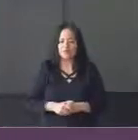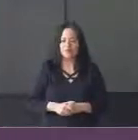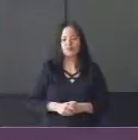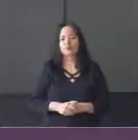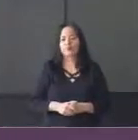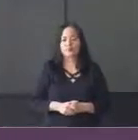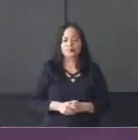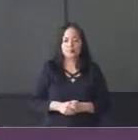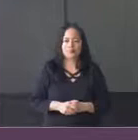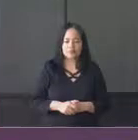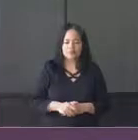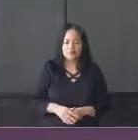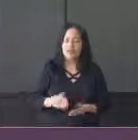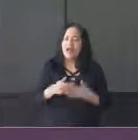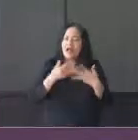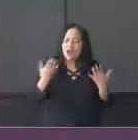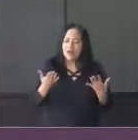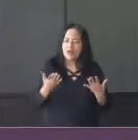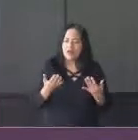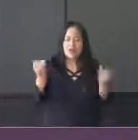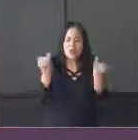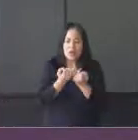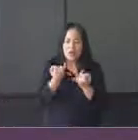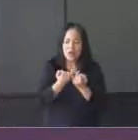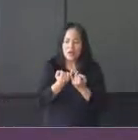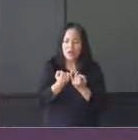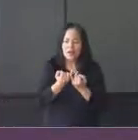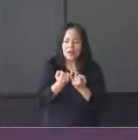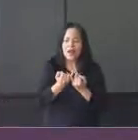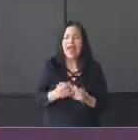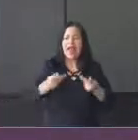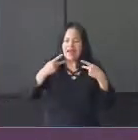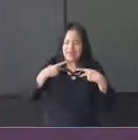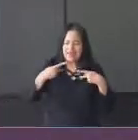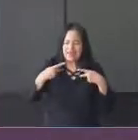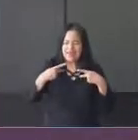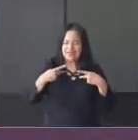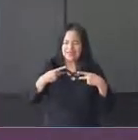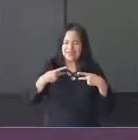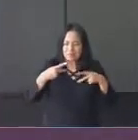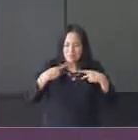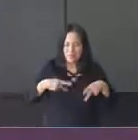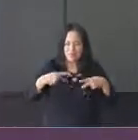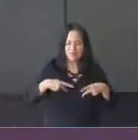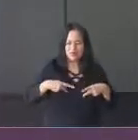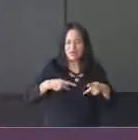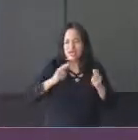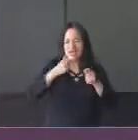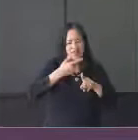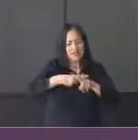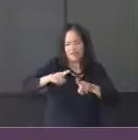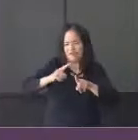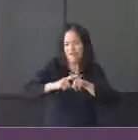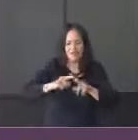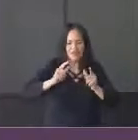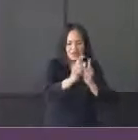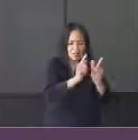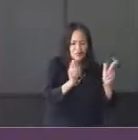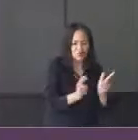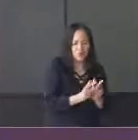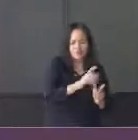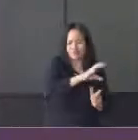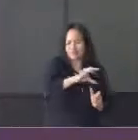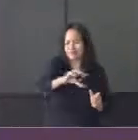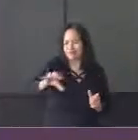the partnerships, we take into account communities in general. Dr. Poise said before that